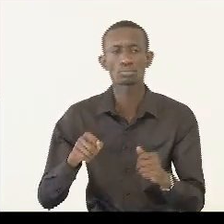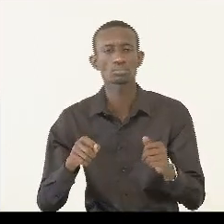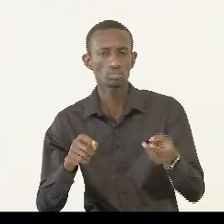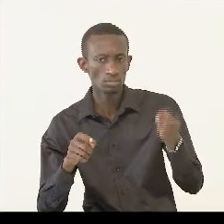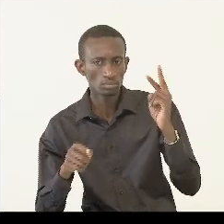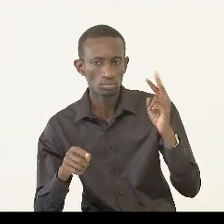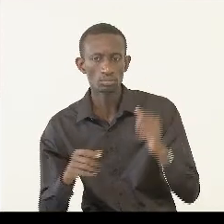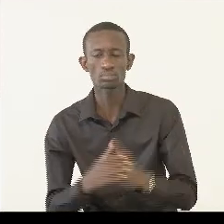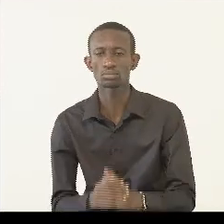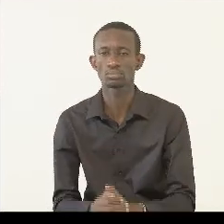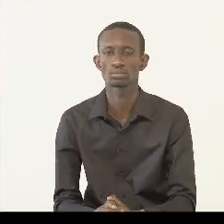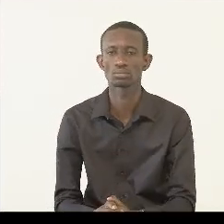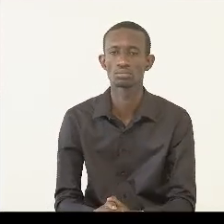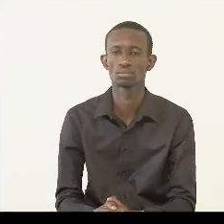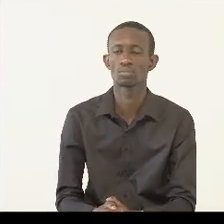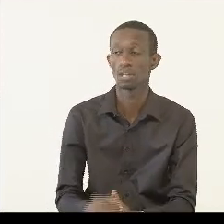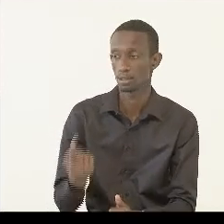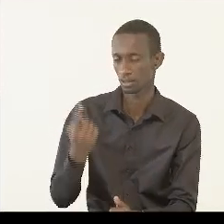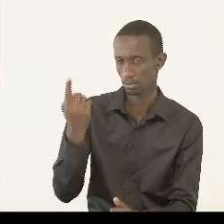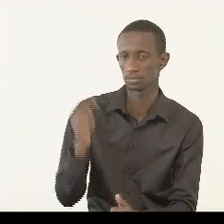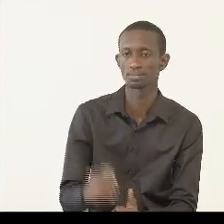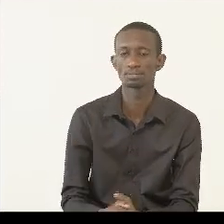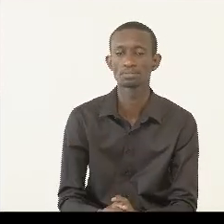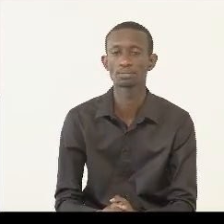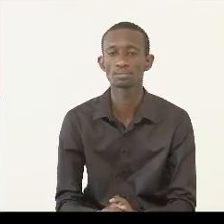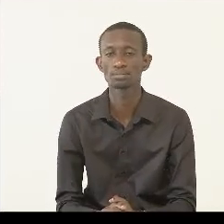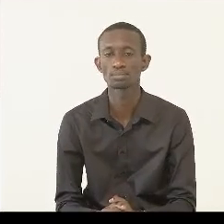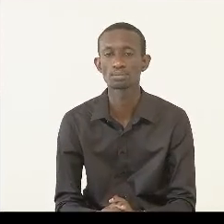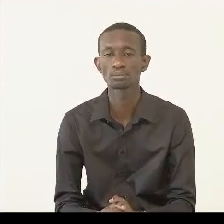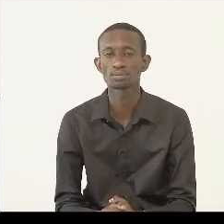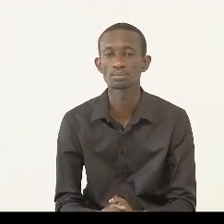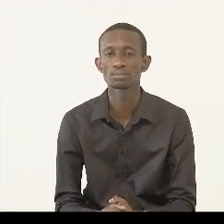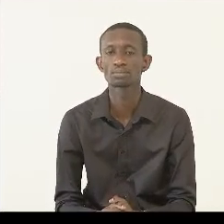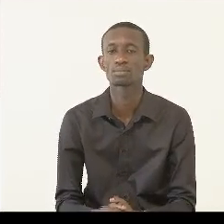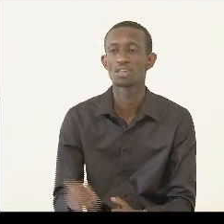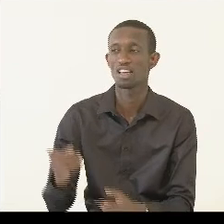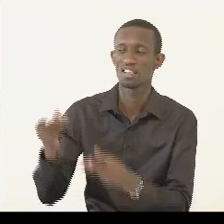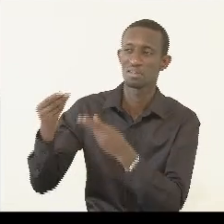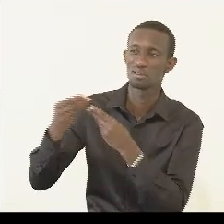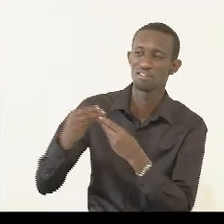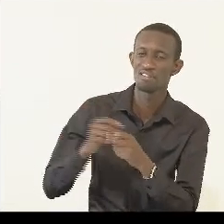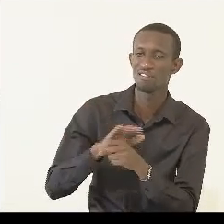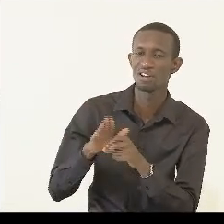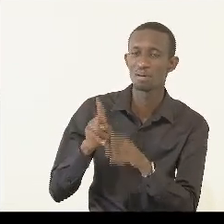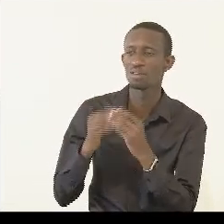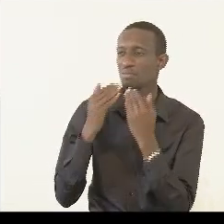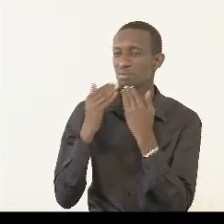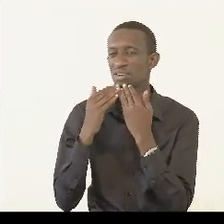they're telling us to, one, to receive full credit. I think there is some bit